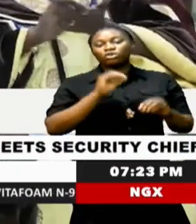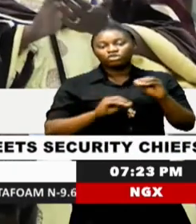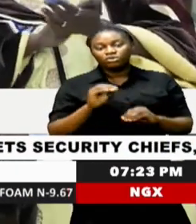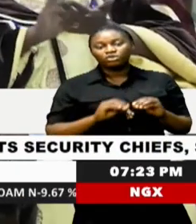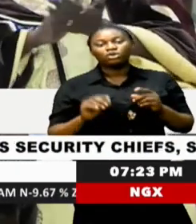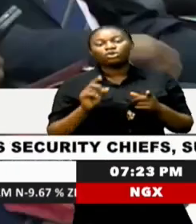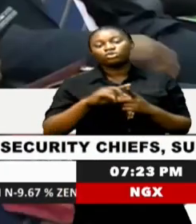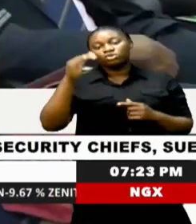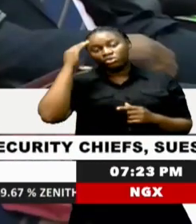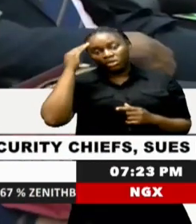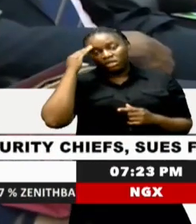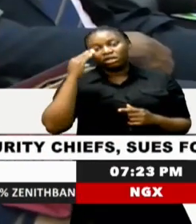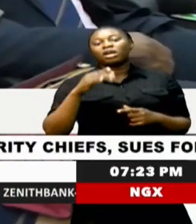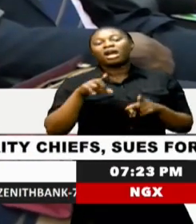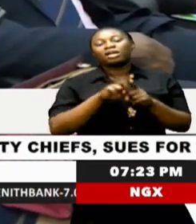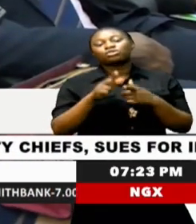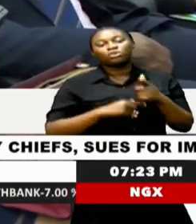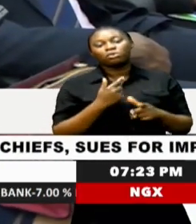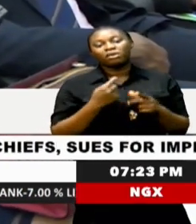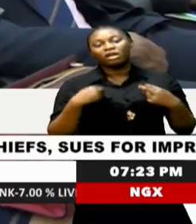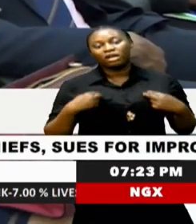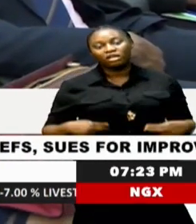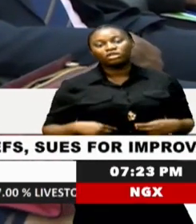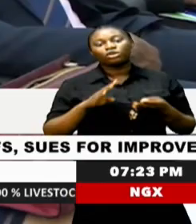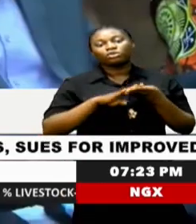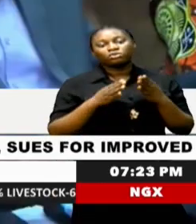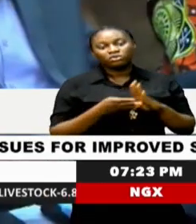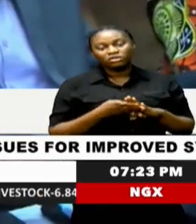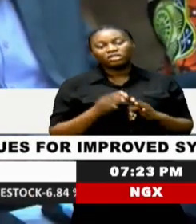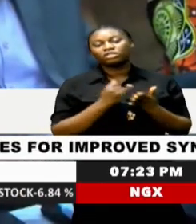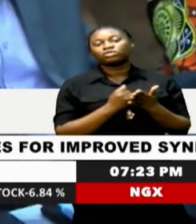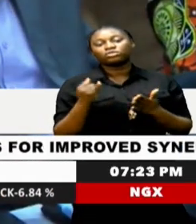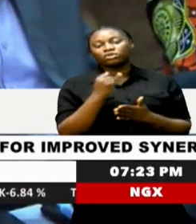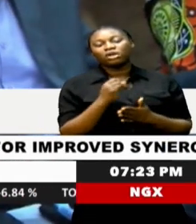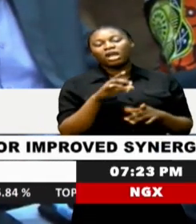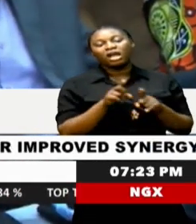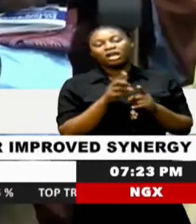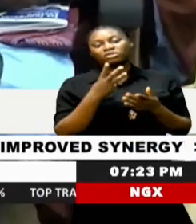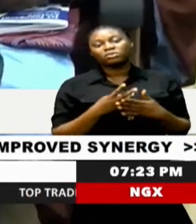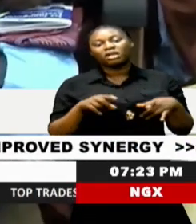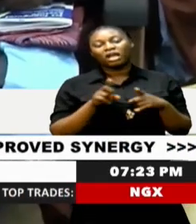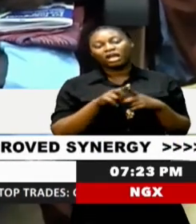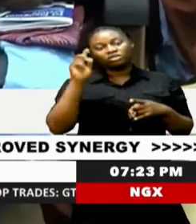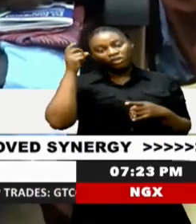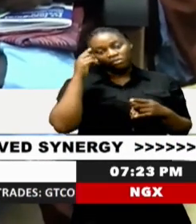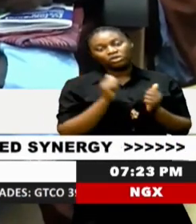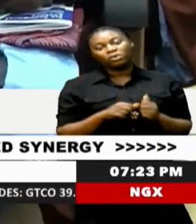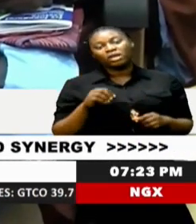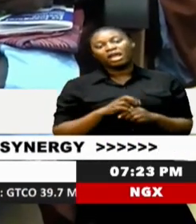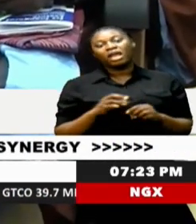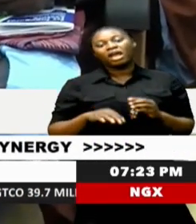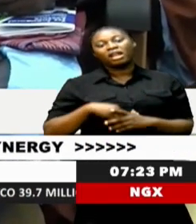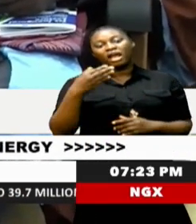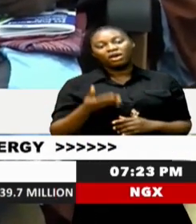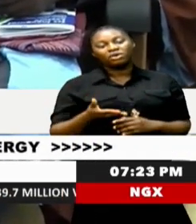to knowledge, such as global health, communities, institutions, as well as governance within and outside